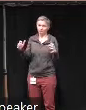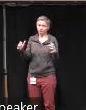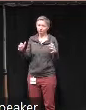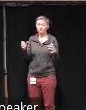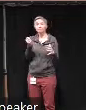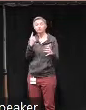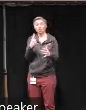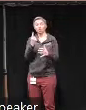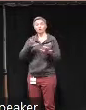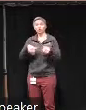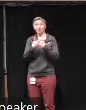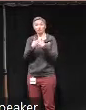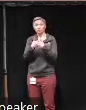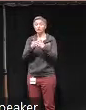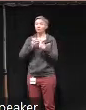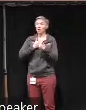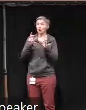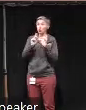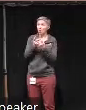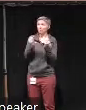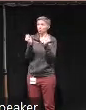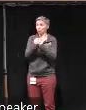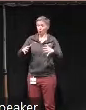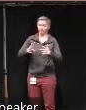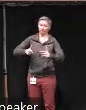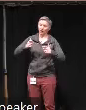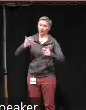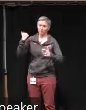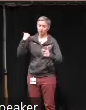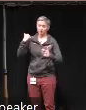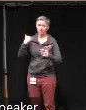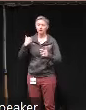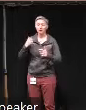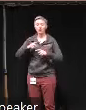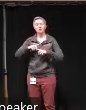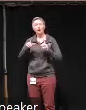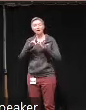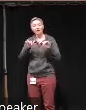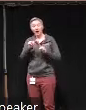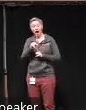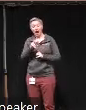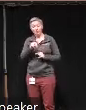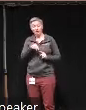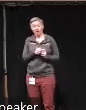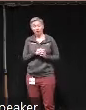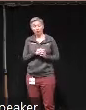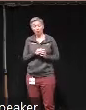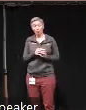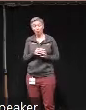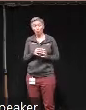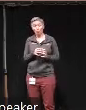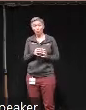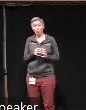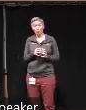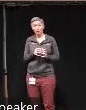challenges are, as our department grew so quickly, the administrative growth has been,